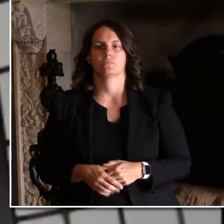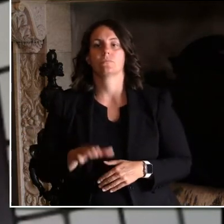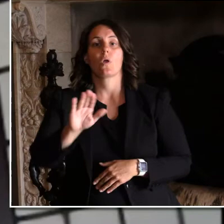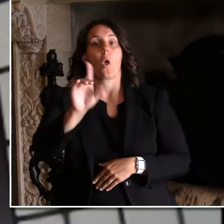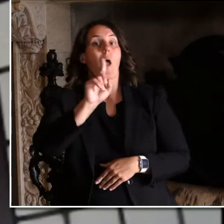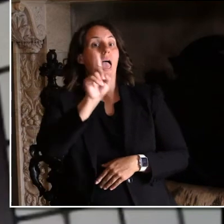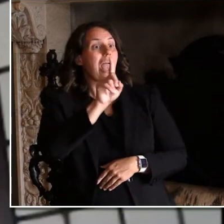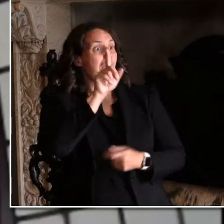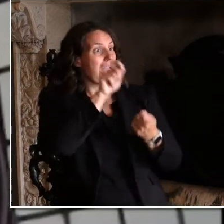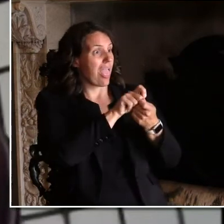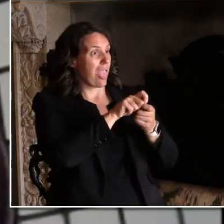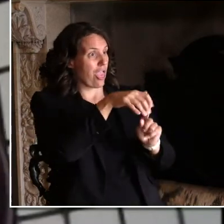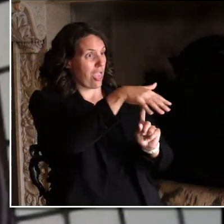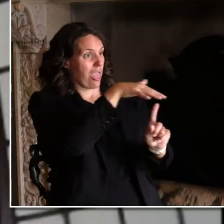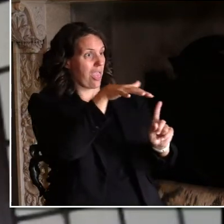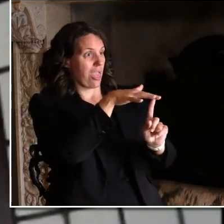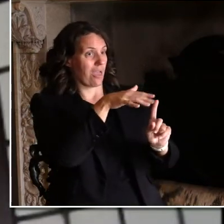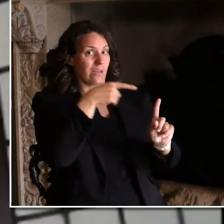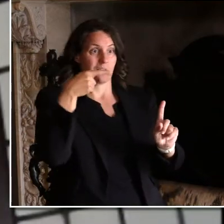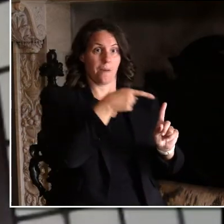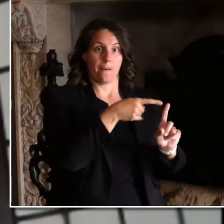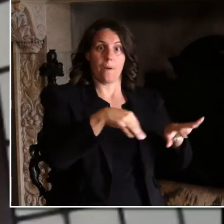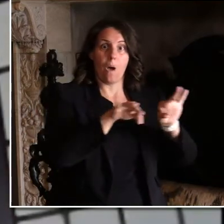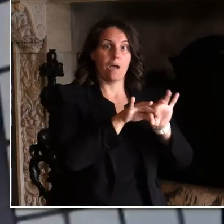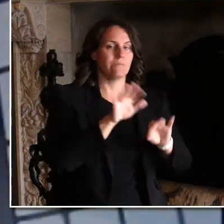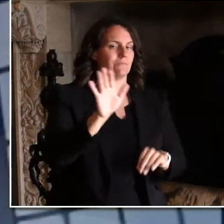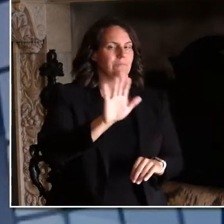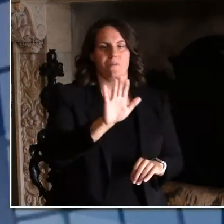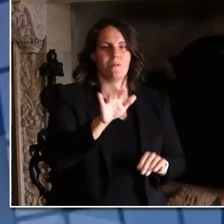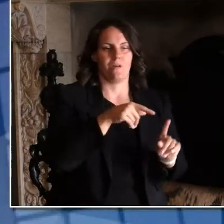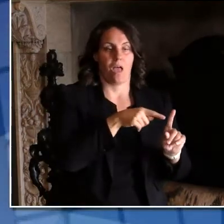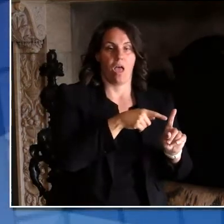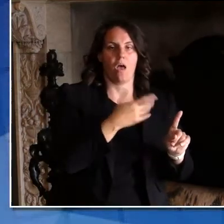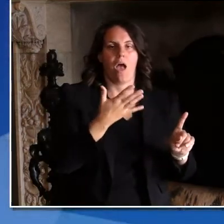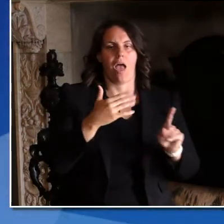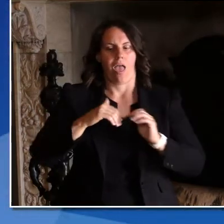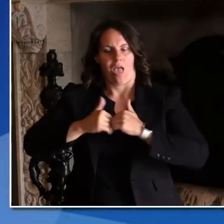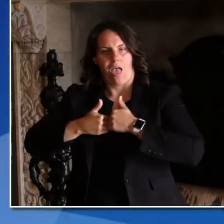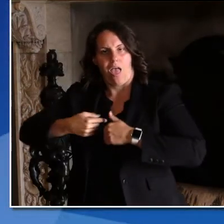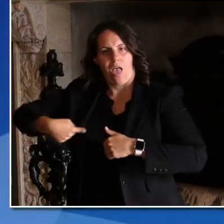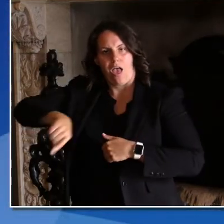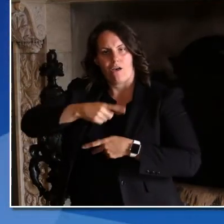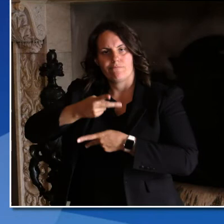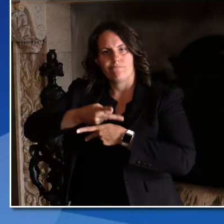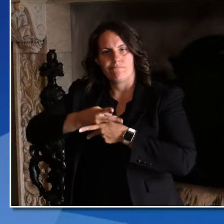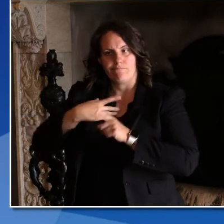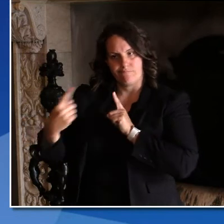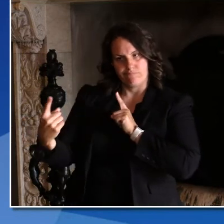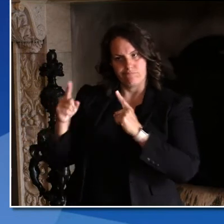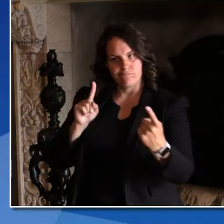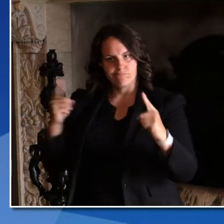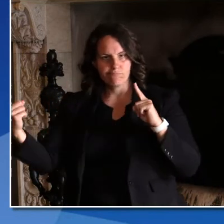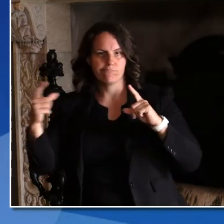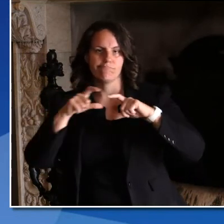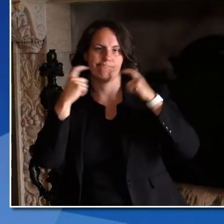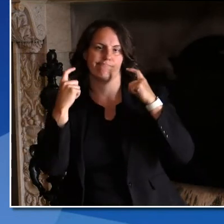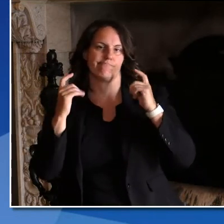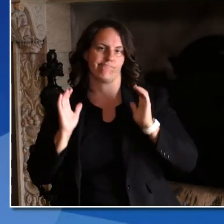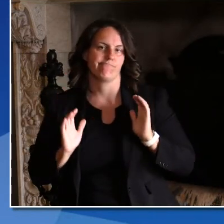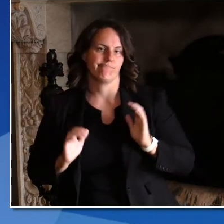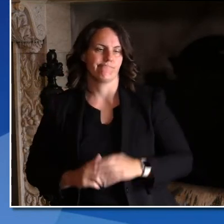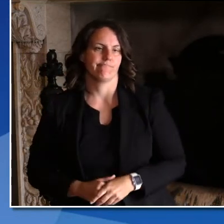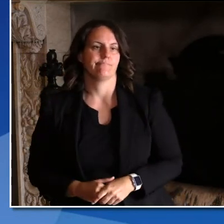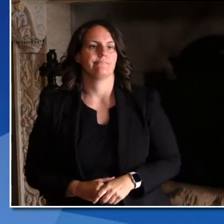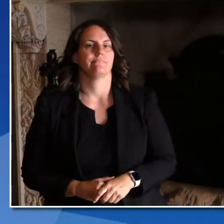to protect themselves and others. And Rob, do you have a follow-up? Okay. That'll do. Thank you. All right. Thank